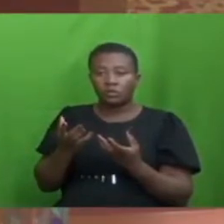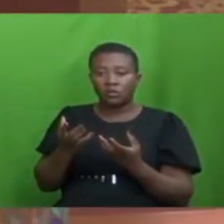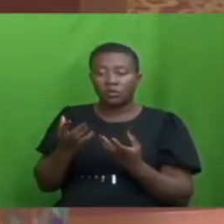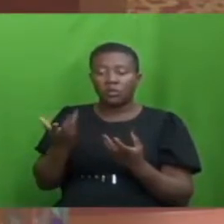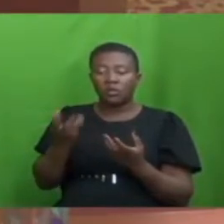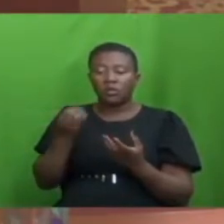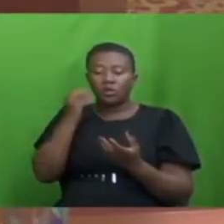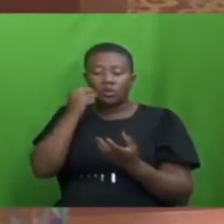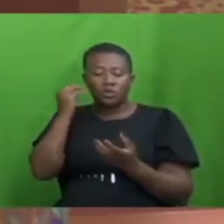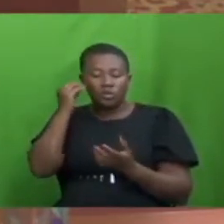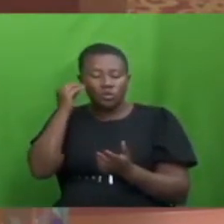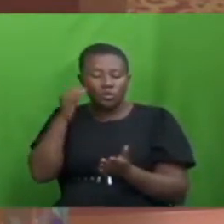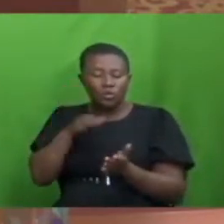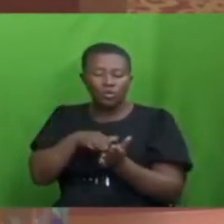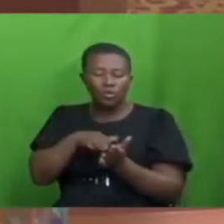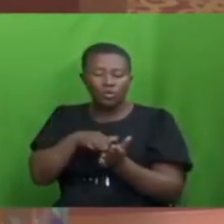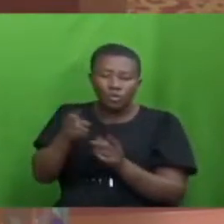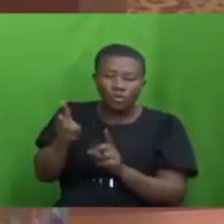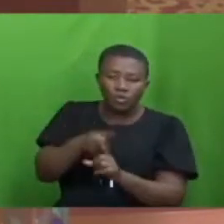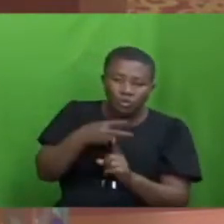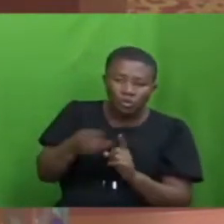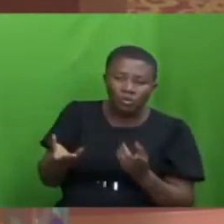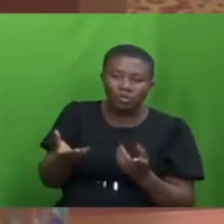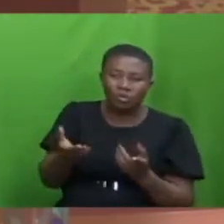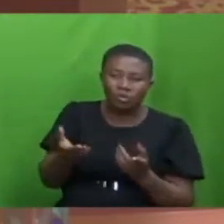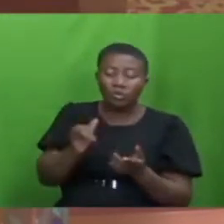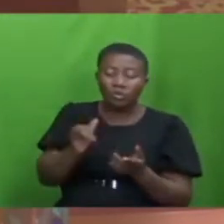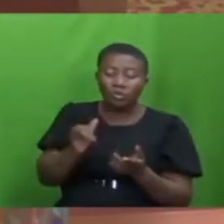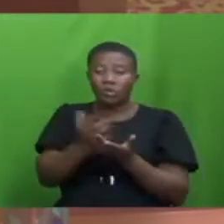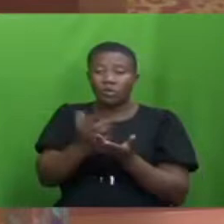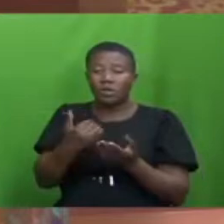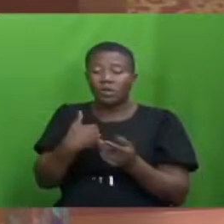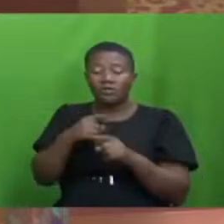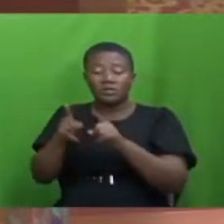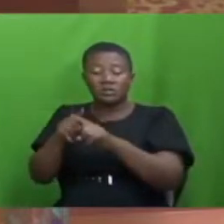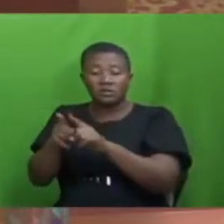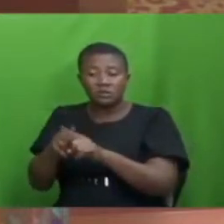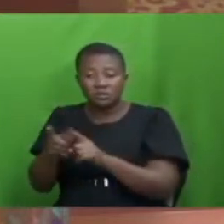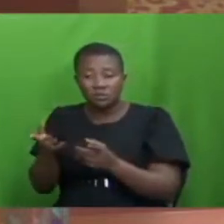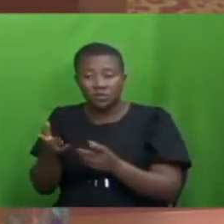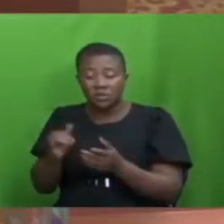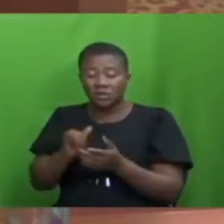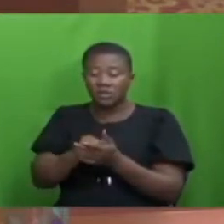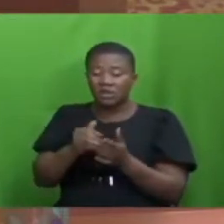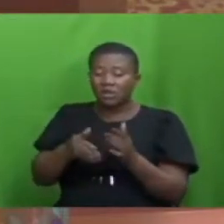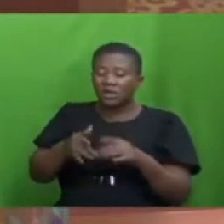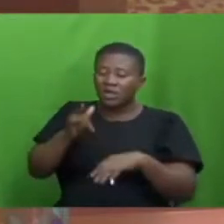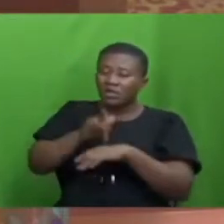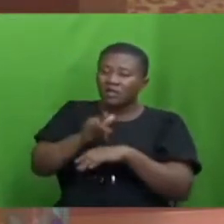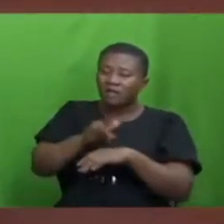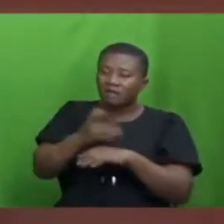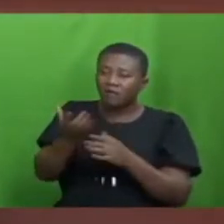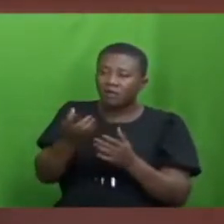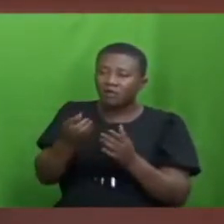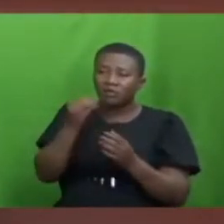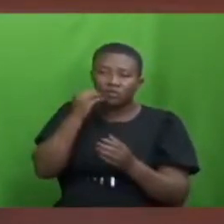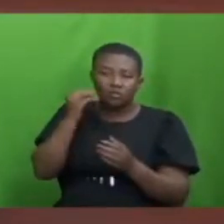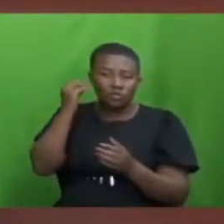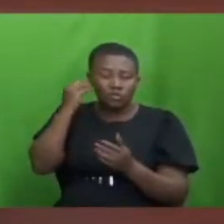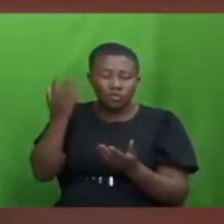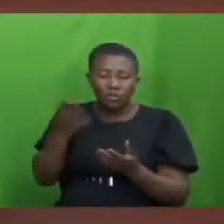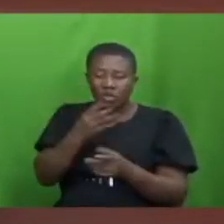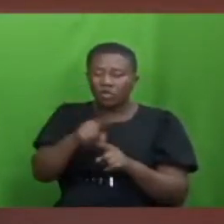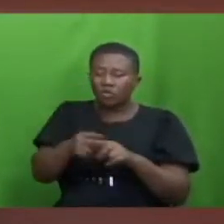domestic vulnerabilities triggered by credit rating downgrades, tightened domestic financing conditions, and